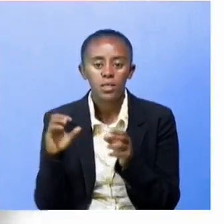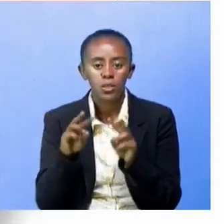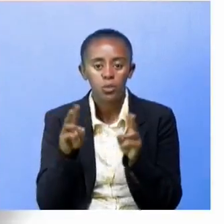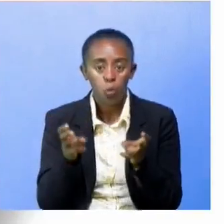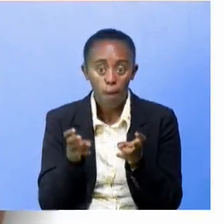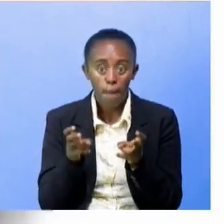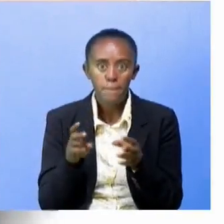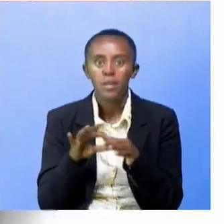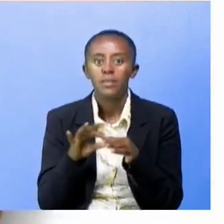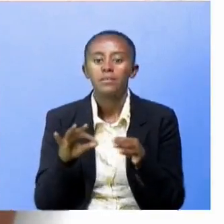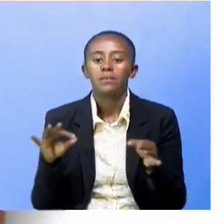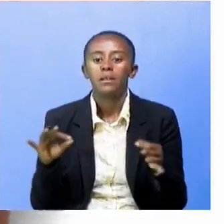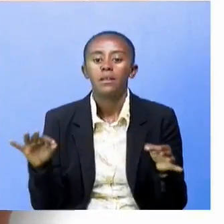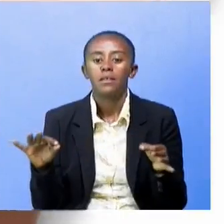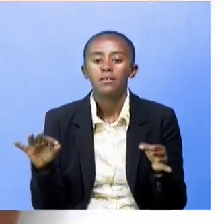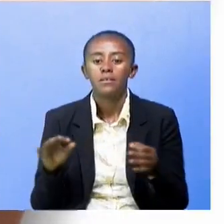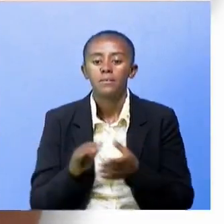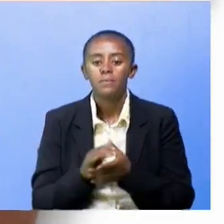sentence